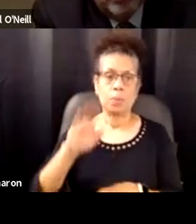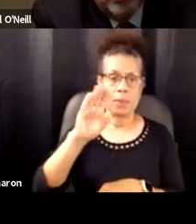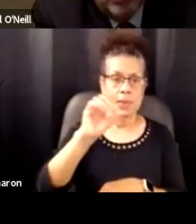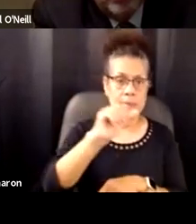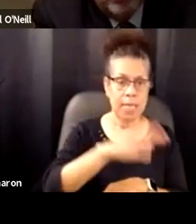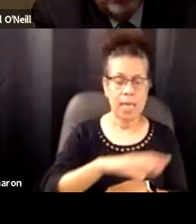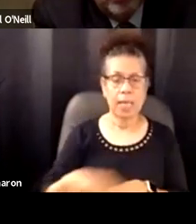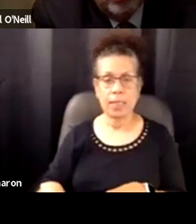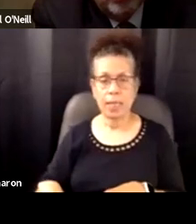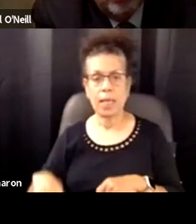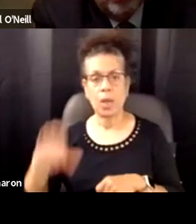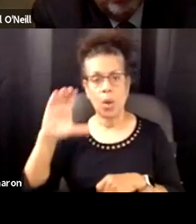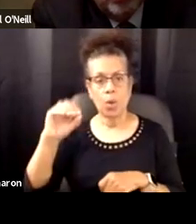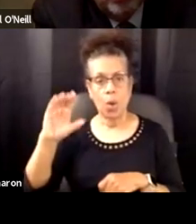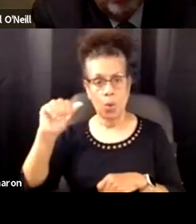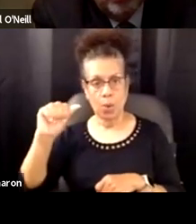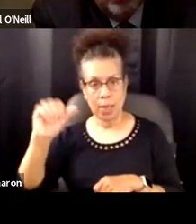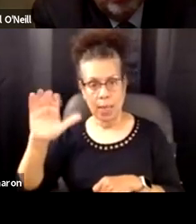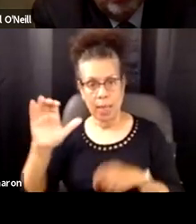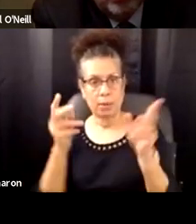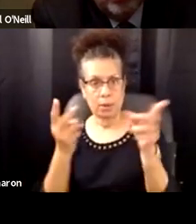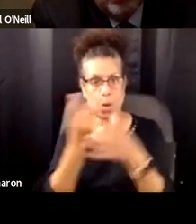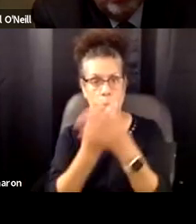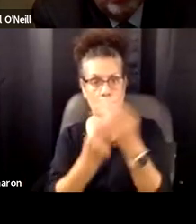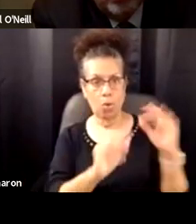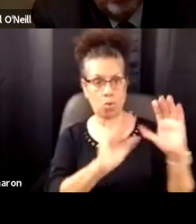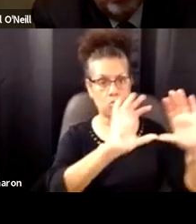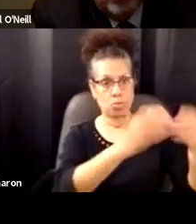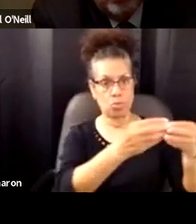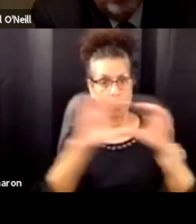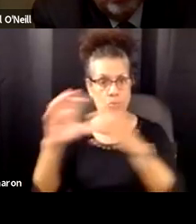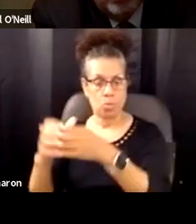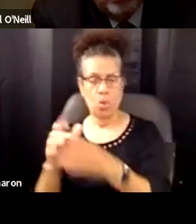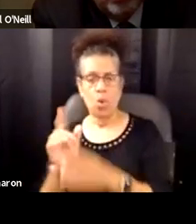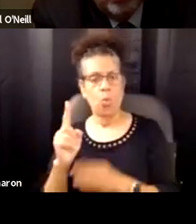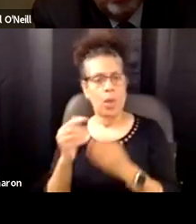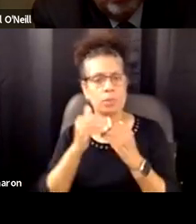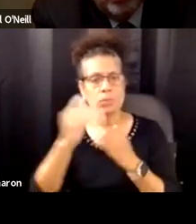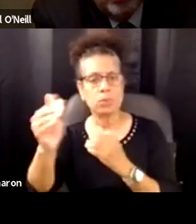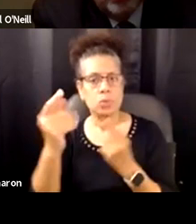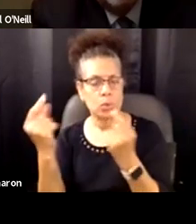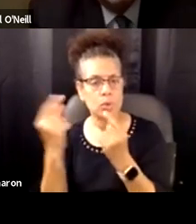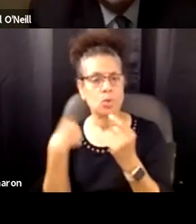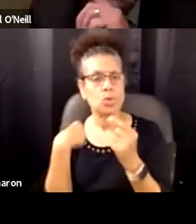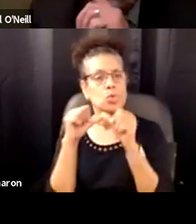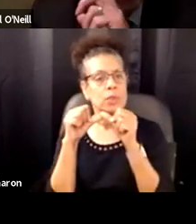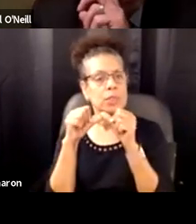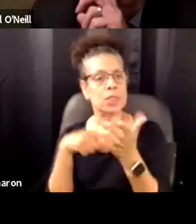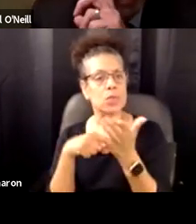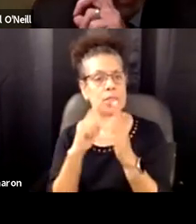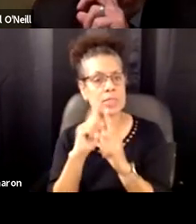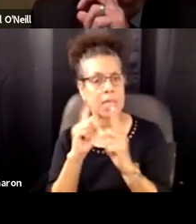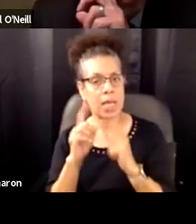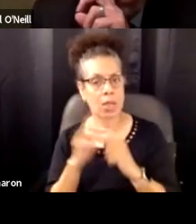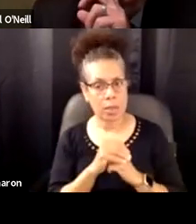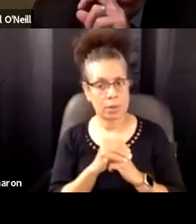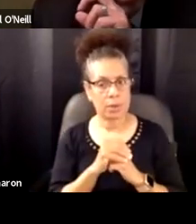um we met with them recently just in terms of you know where do we go from here and making sure that we're continuing the dialogue um so we